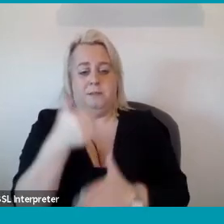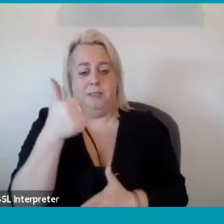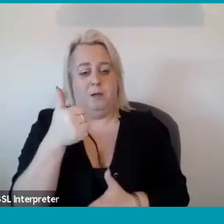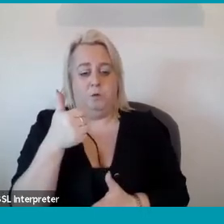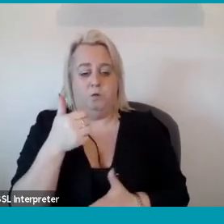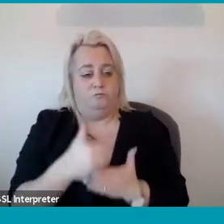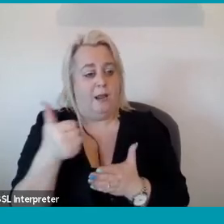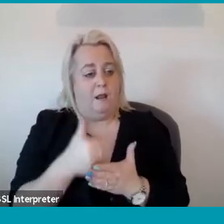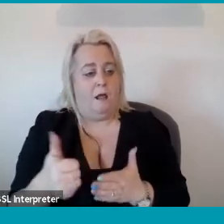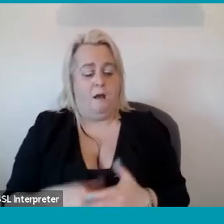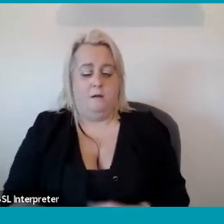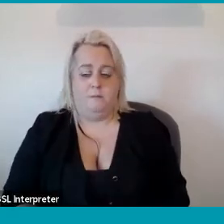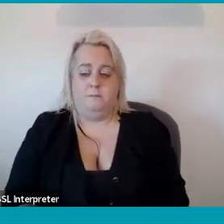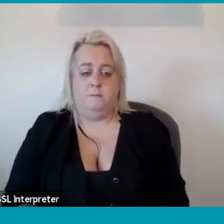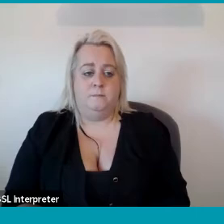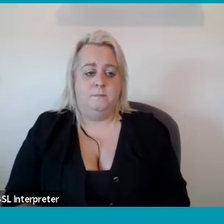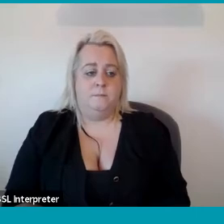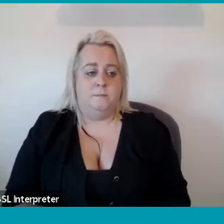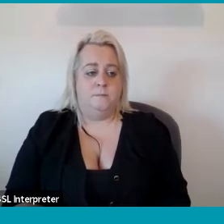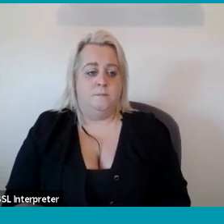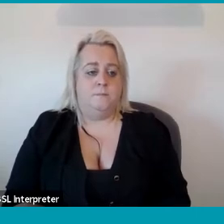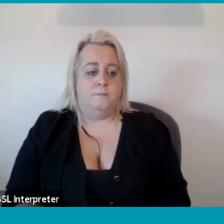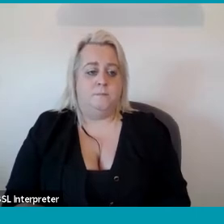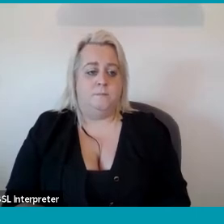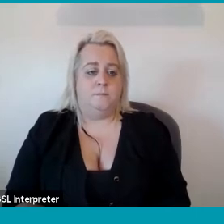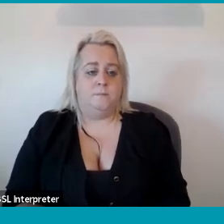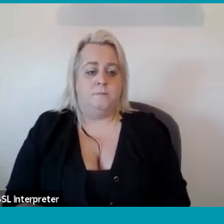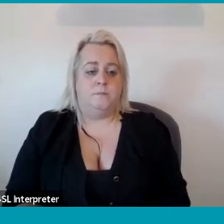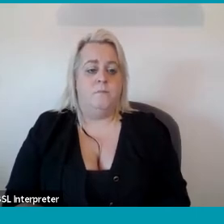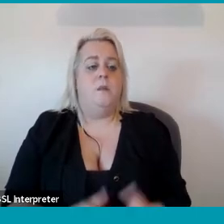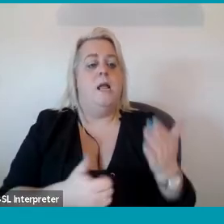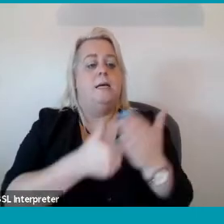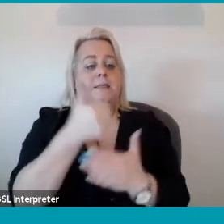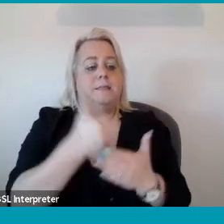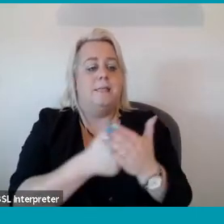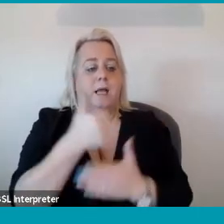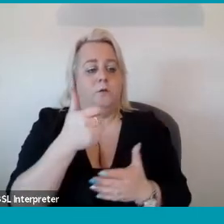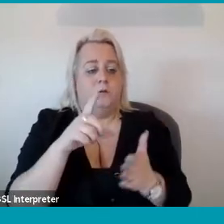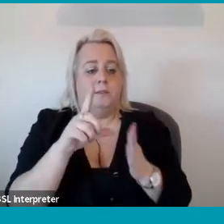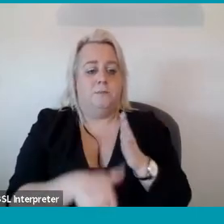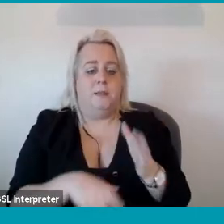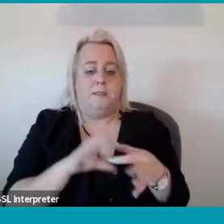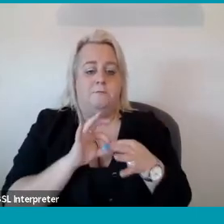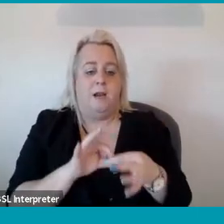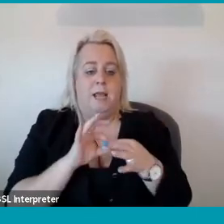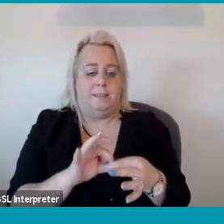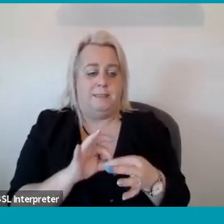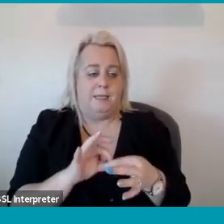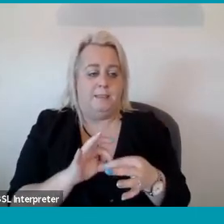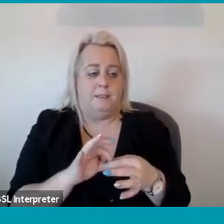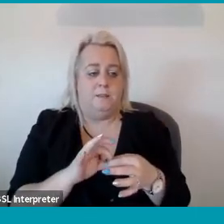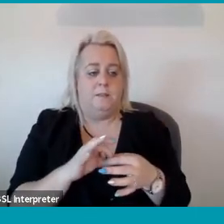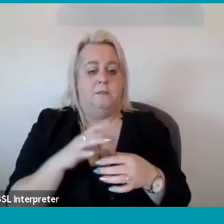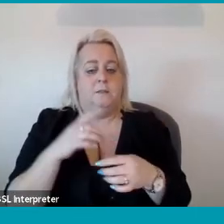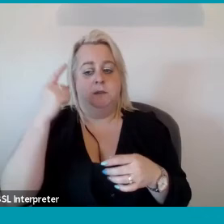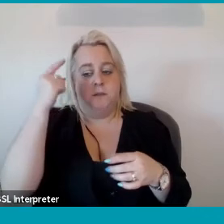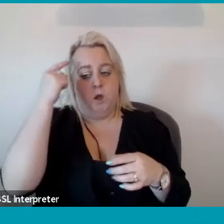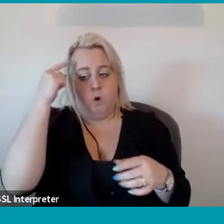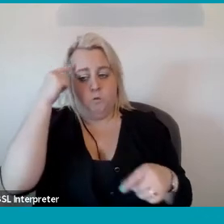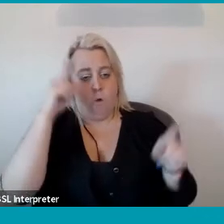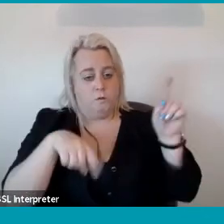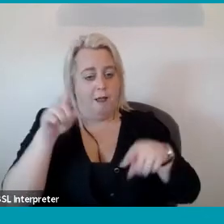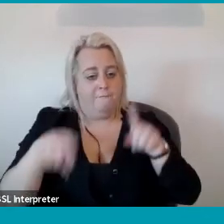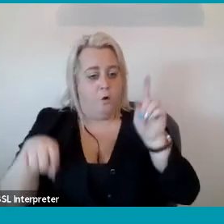And then there are other skills that are specifically related to particular disabilities. So we know that neurodiverse people think in